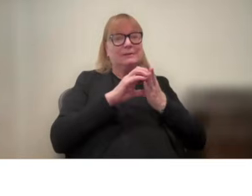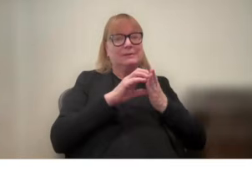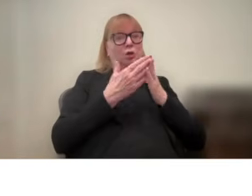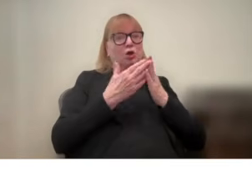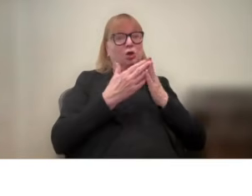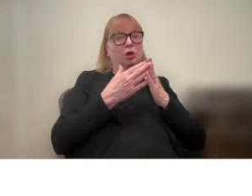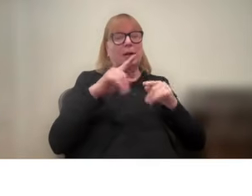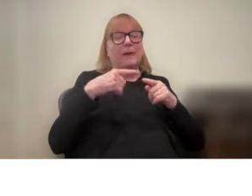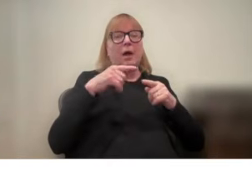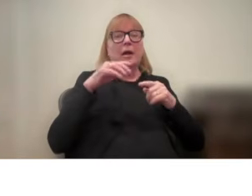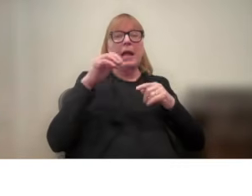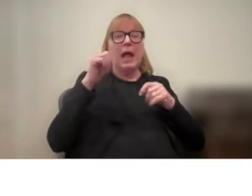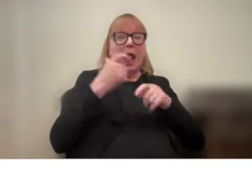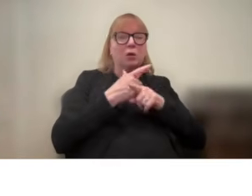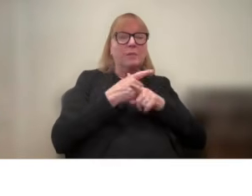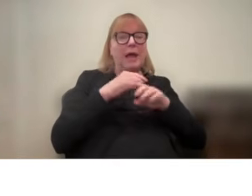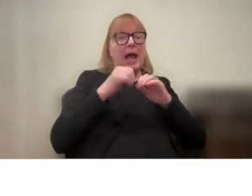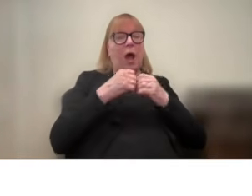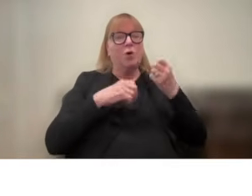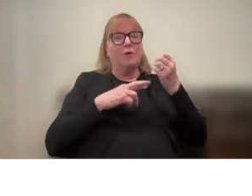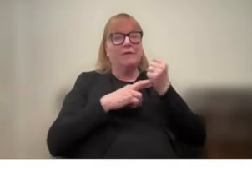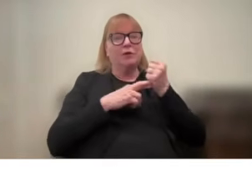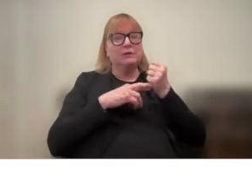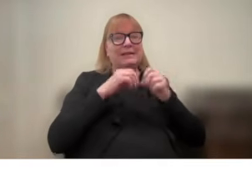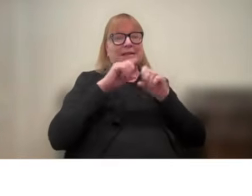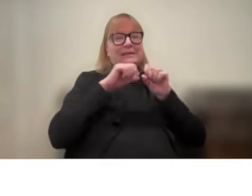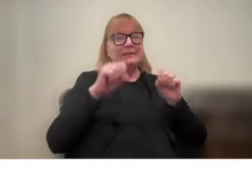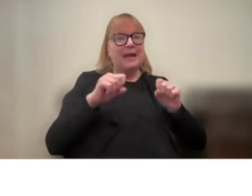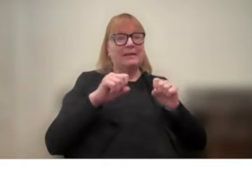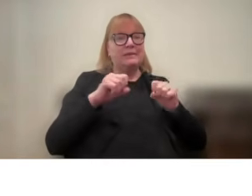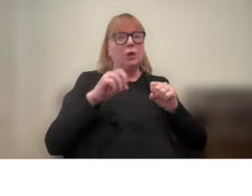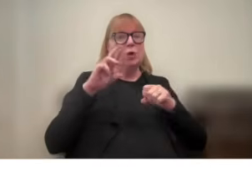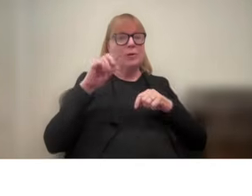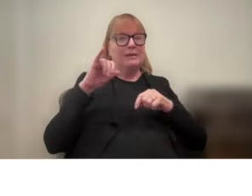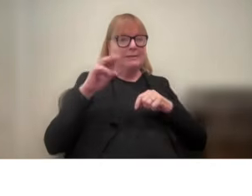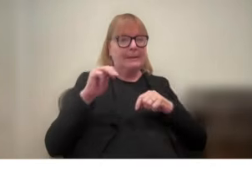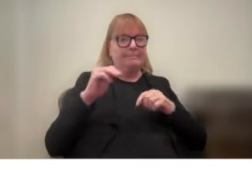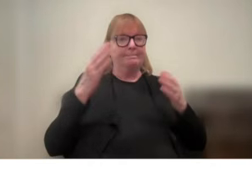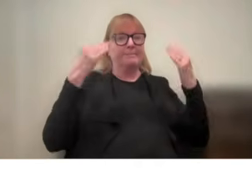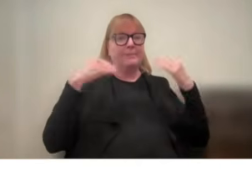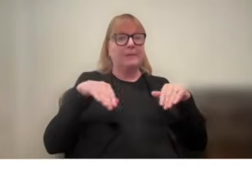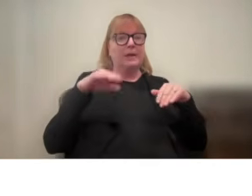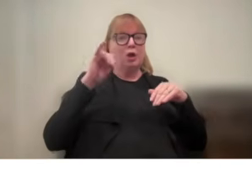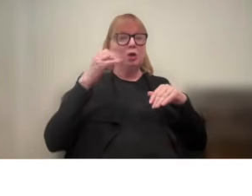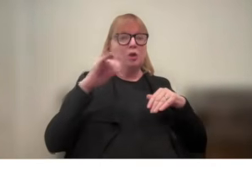around algorithms and how they reinforce systematic racism. Joy